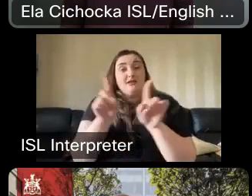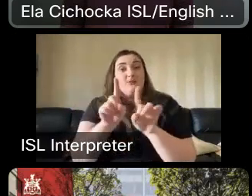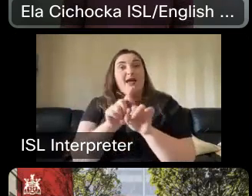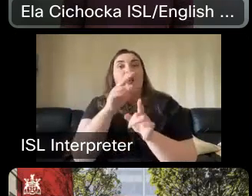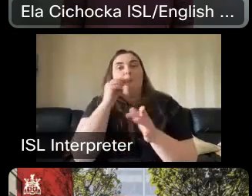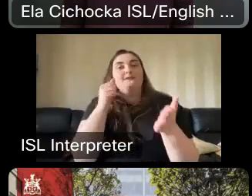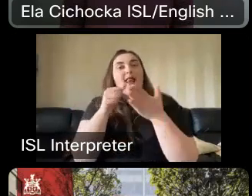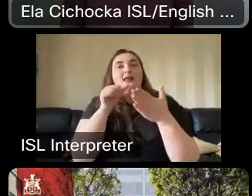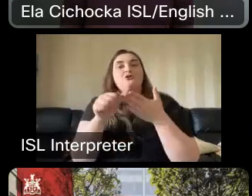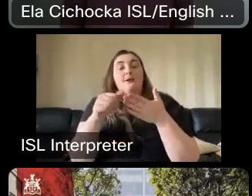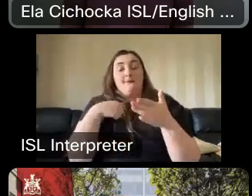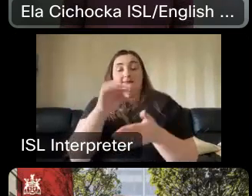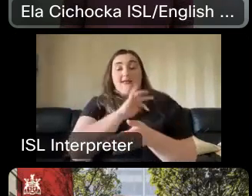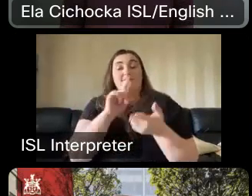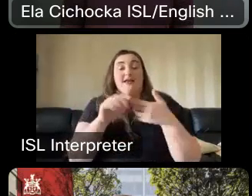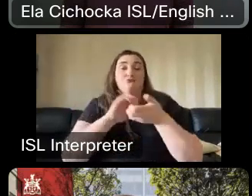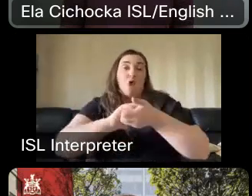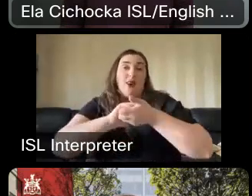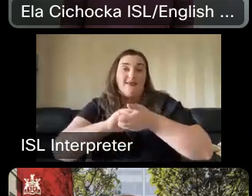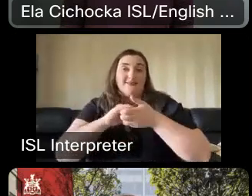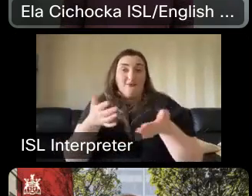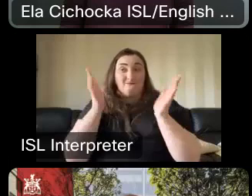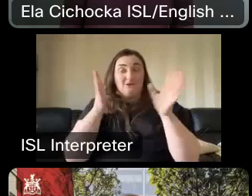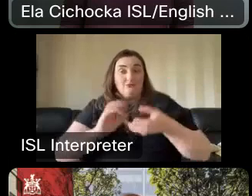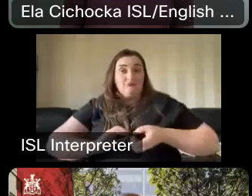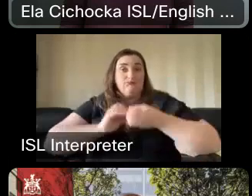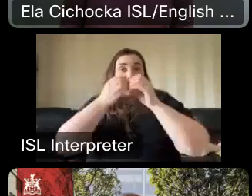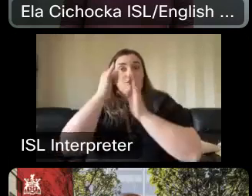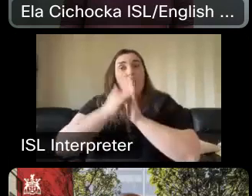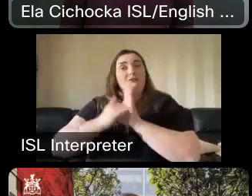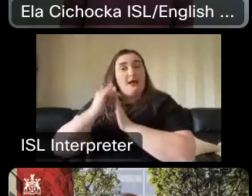has a newsletter where myself and colleagues have